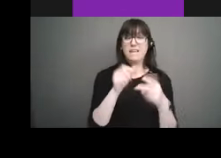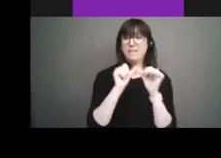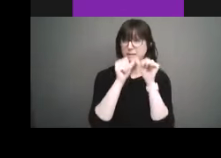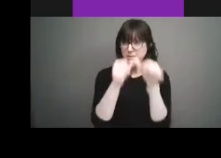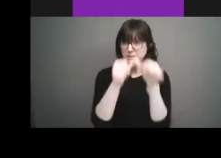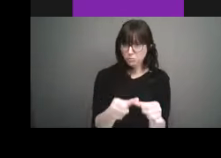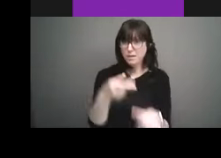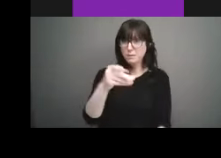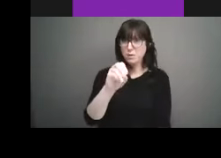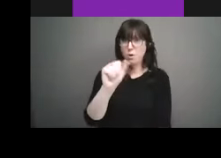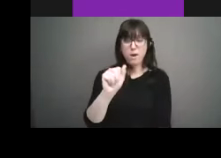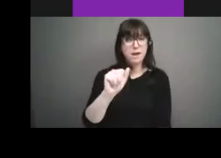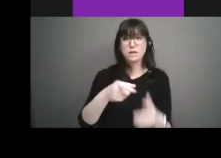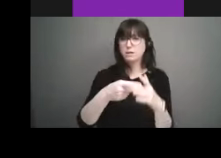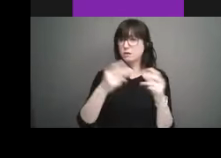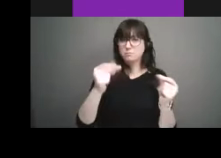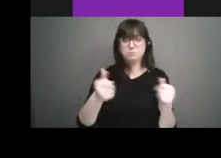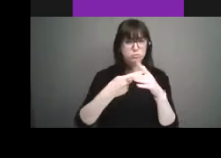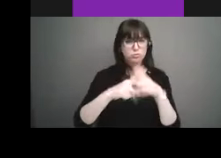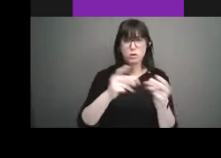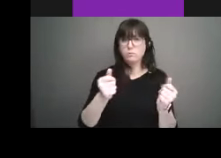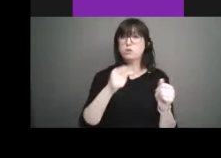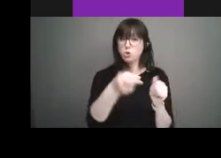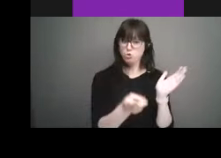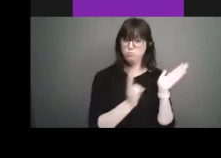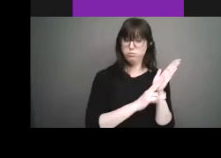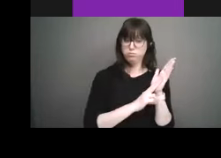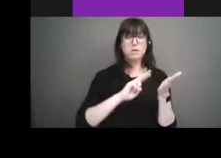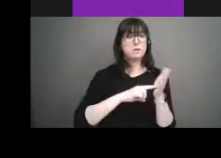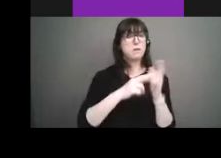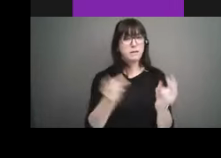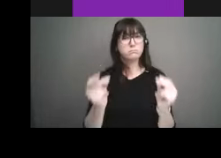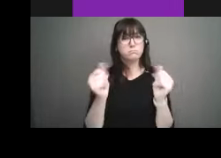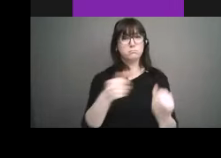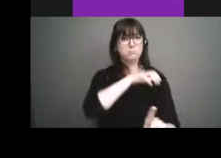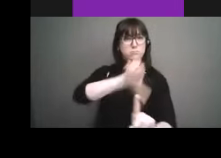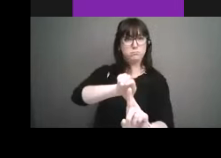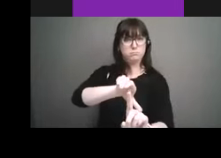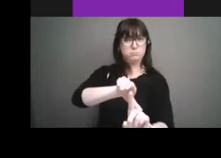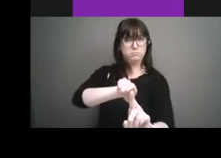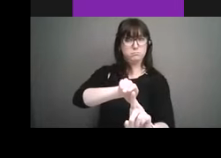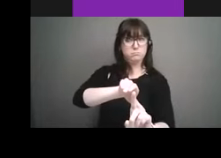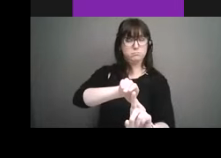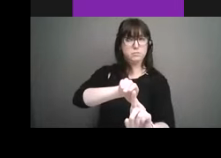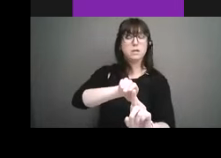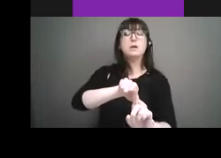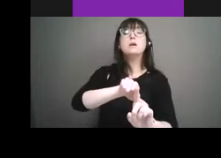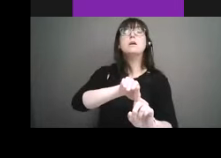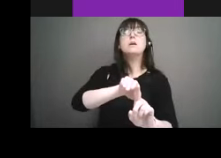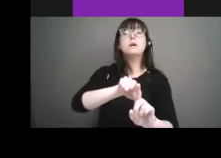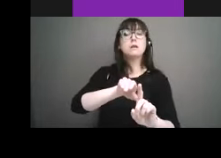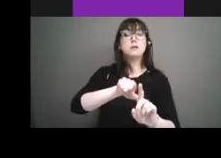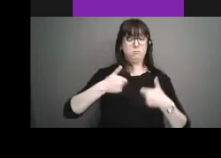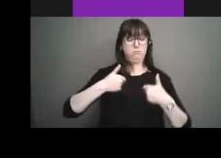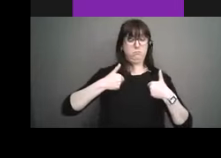is effective immediately. So the moment you sign it, it's not always that the person who grants the